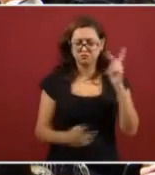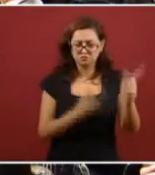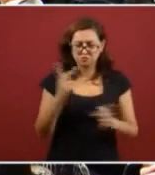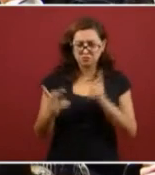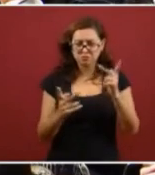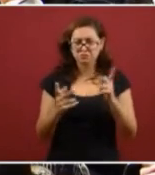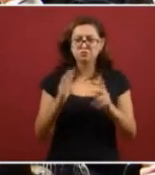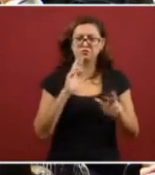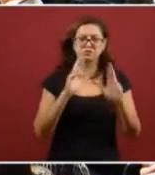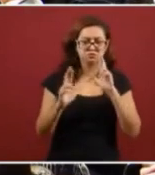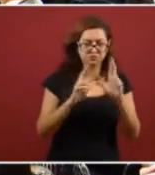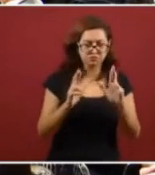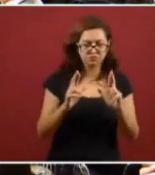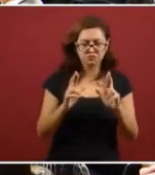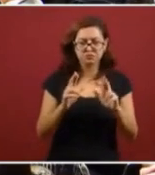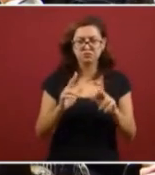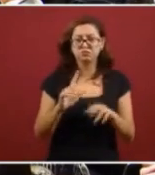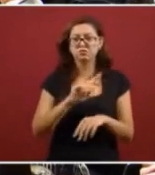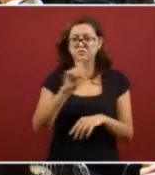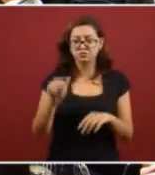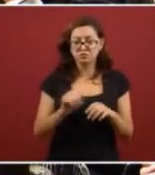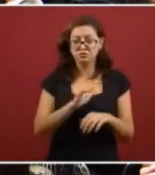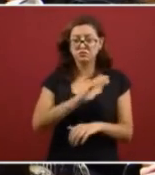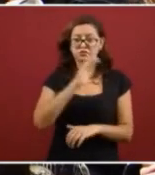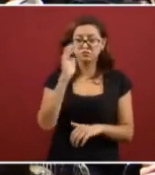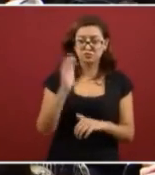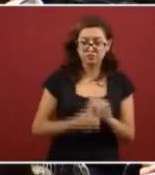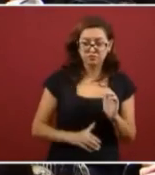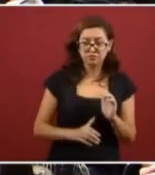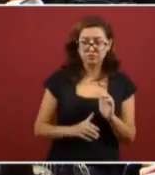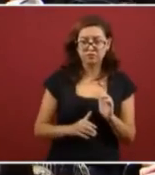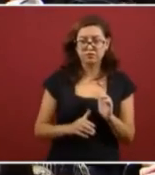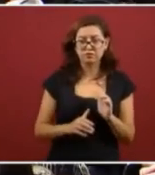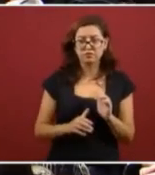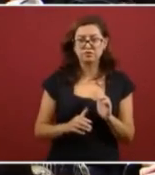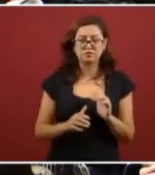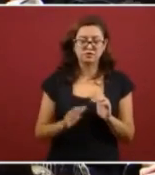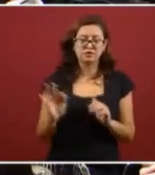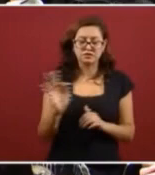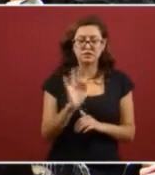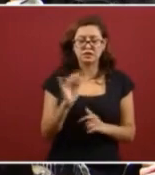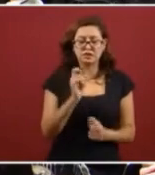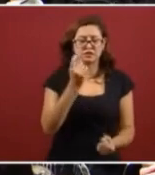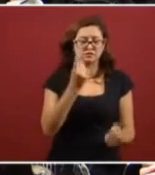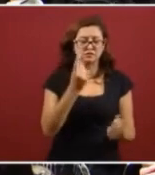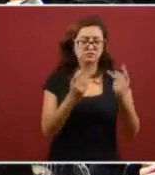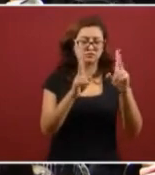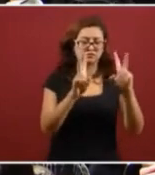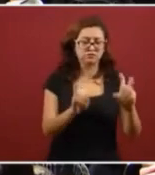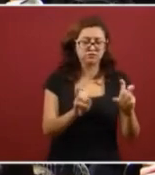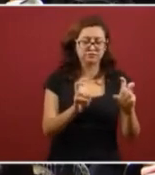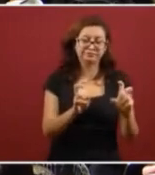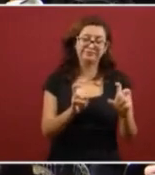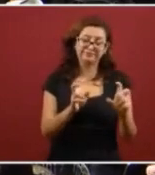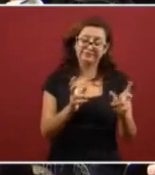And when we finish, preguntas y respuestas, deben haber algunos temas. There might be a few matters you're interested in.